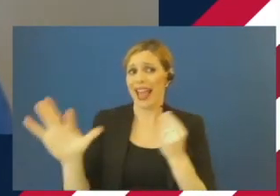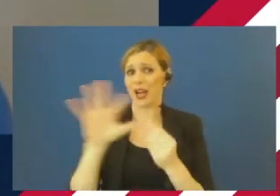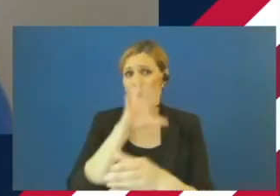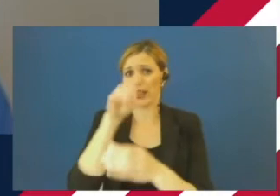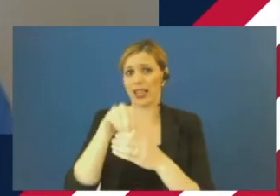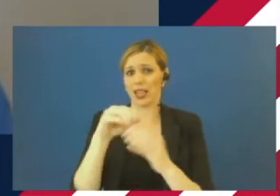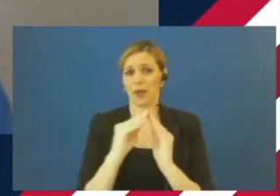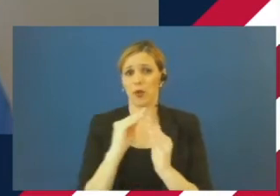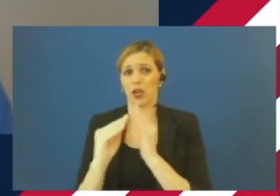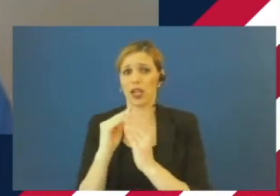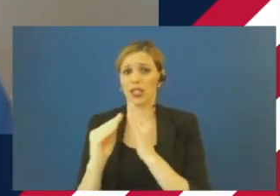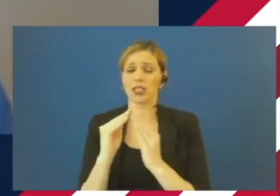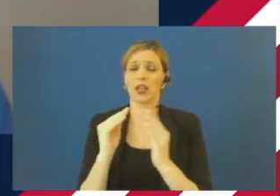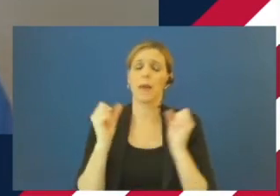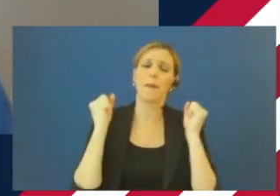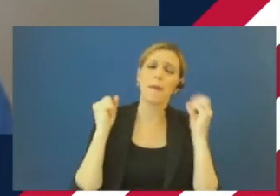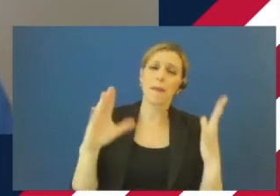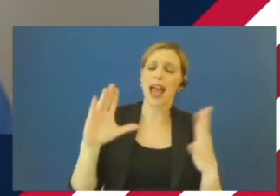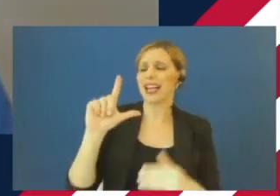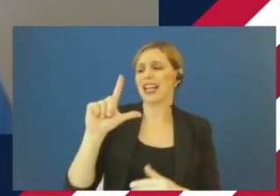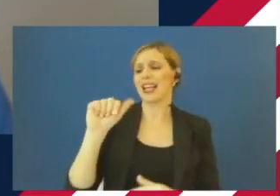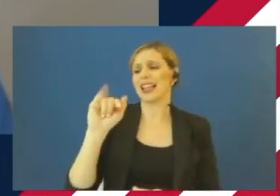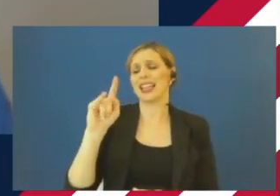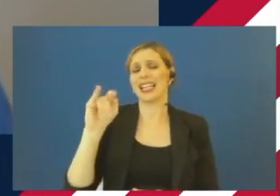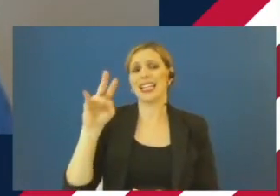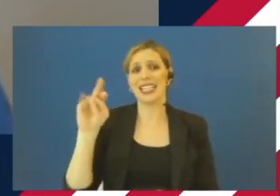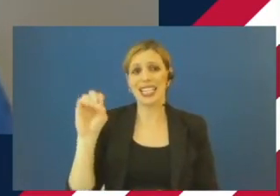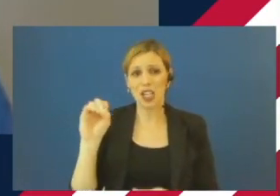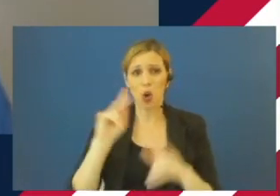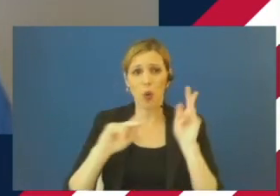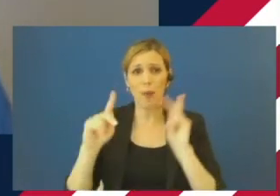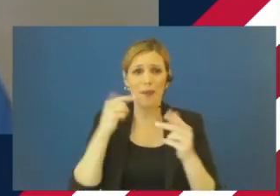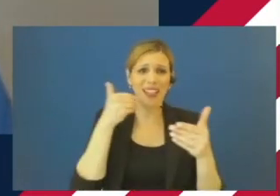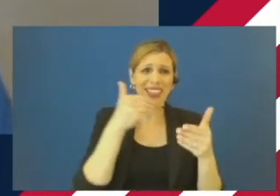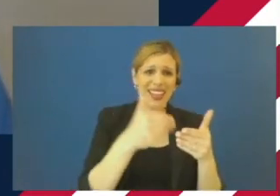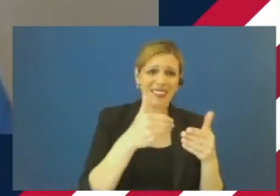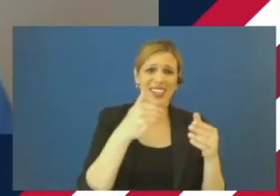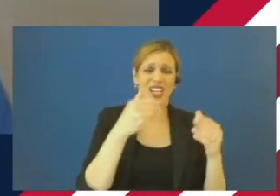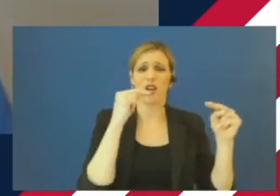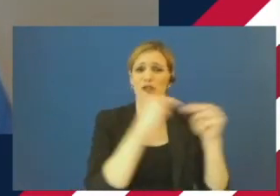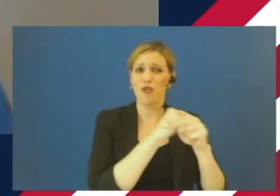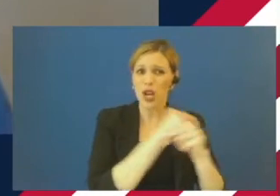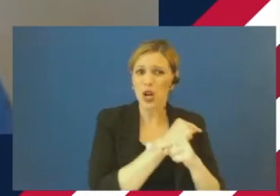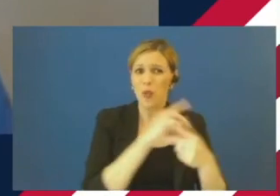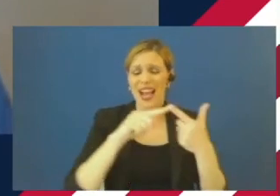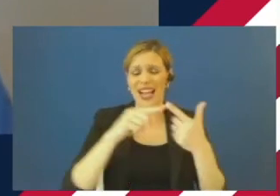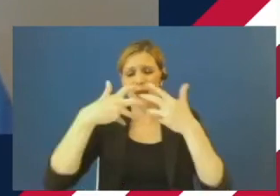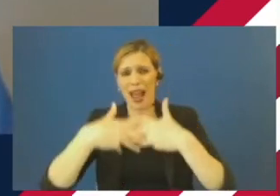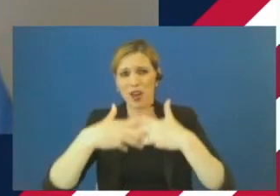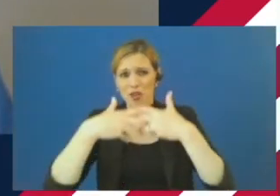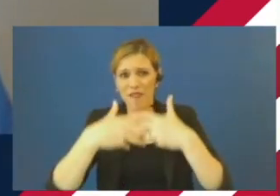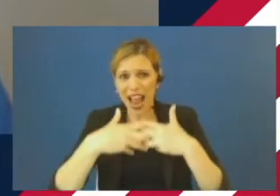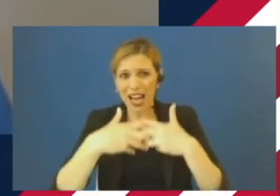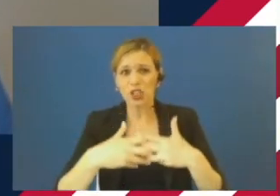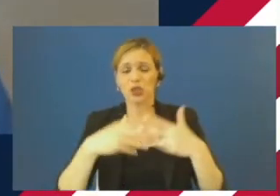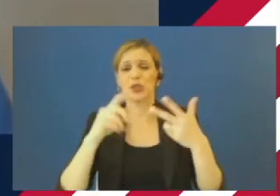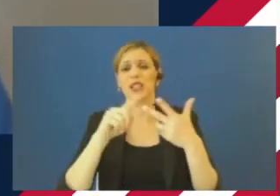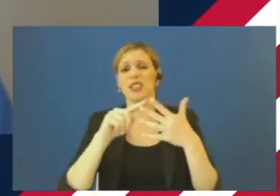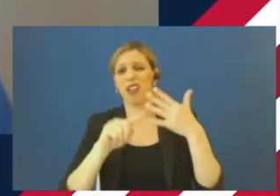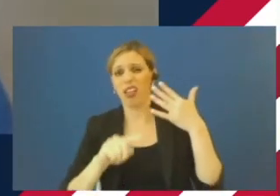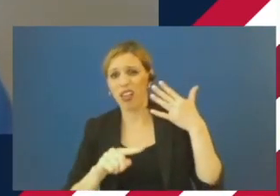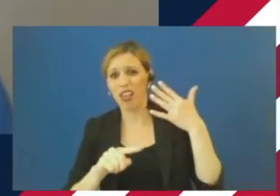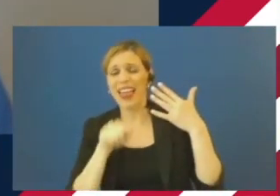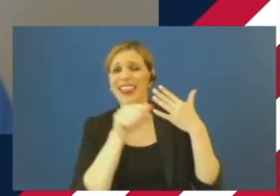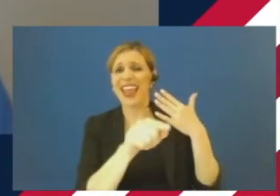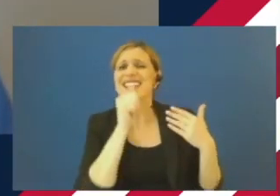Latinos living near oil and gas facilities, freeways, manufacturing, utilities, and ports are suffering from exposure to